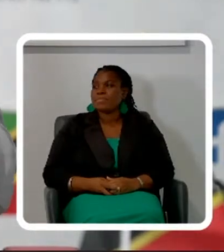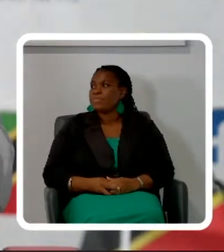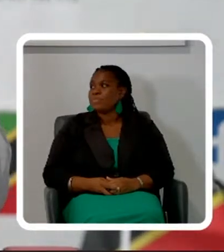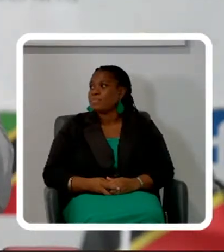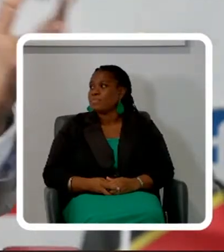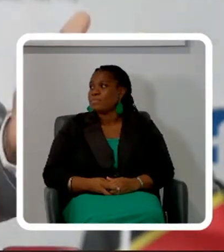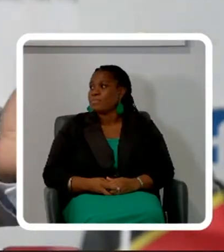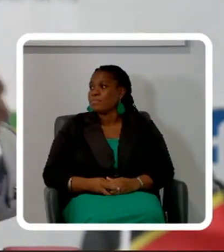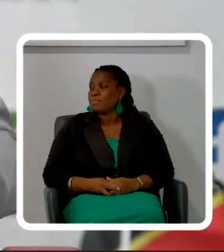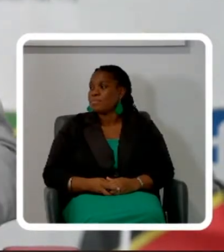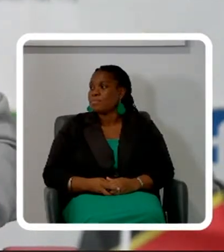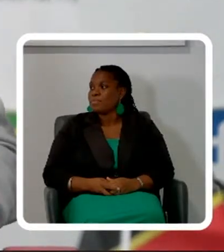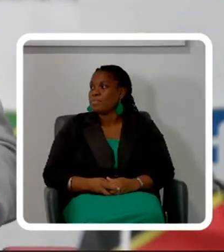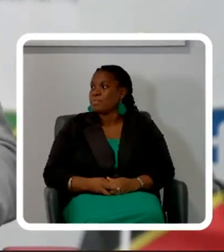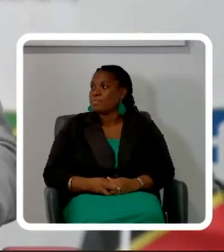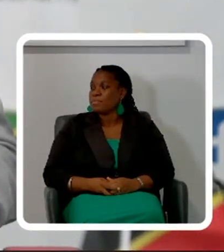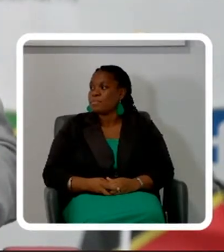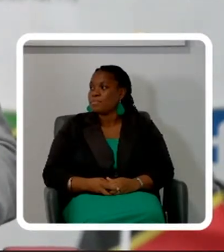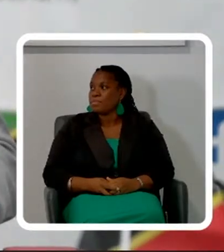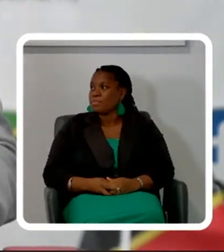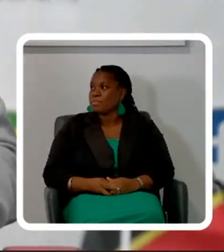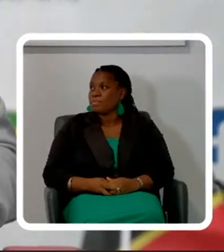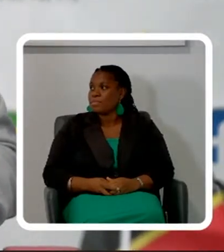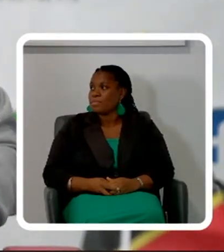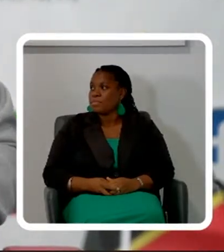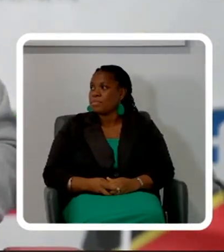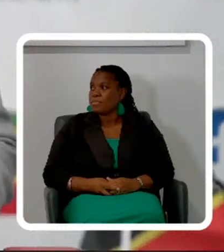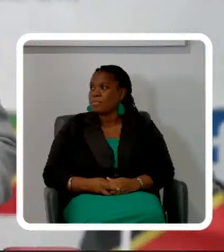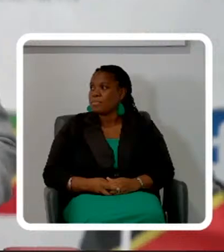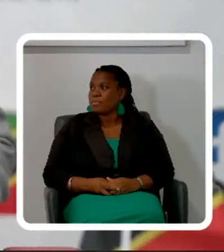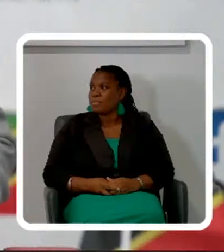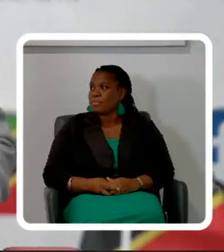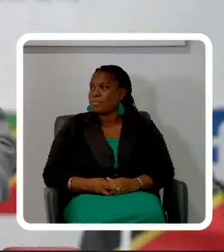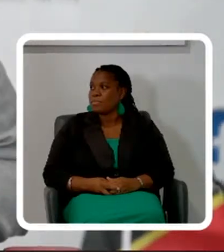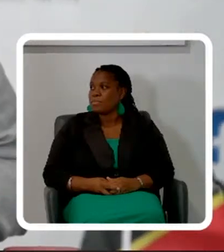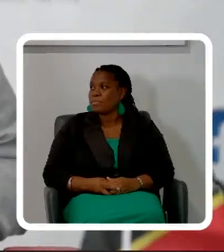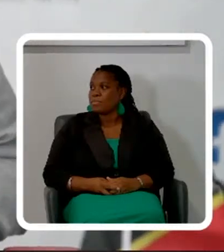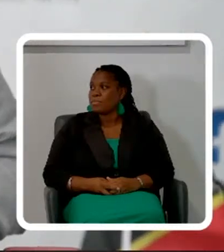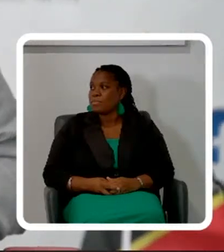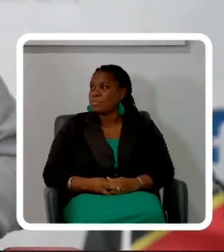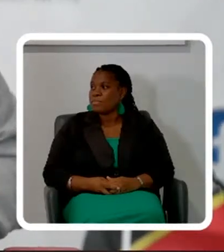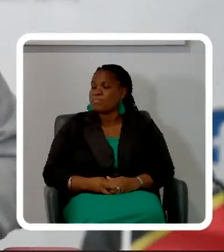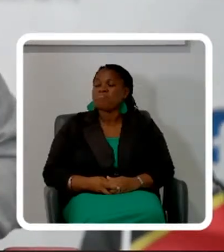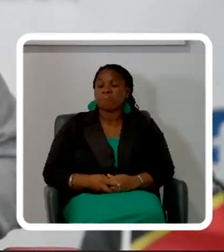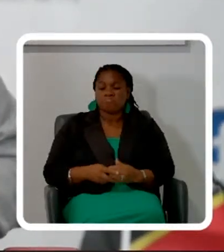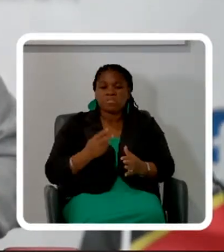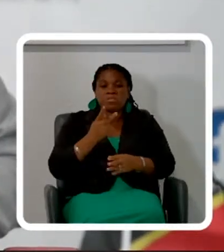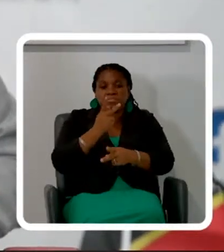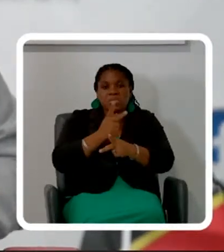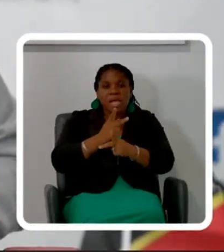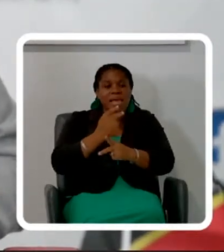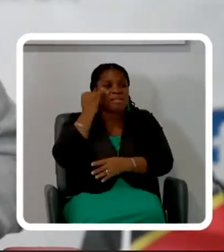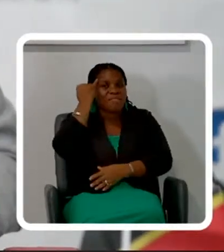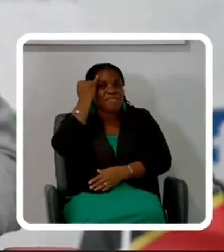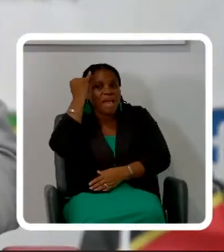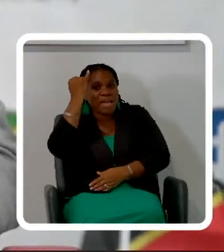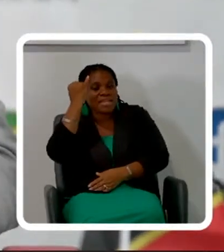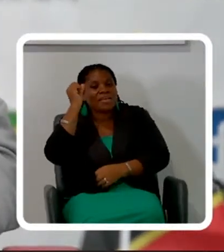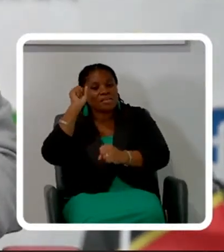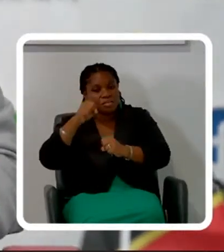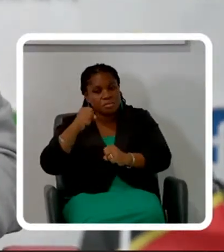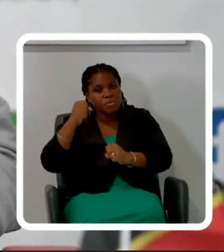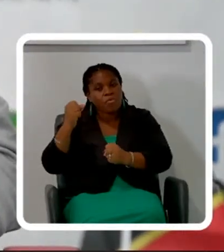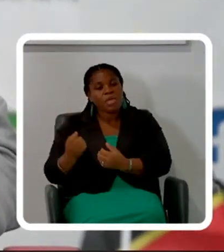That is tremendous. We can achieve that as a people. And that is the kind of thing that we are presenting, these ideas that we can add to the whole